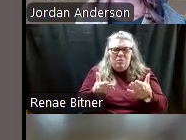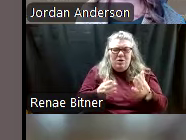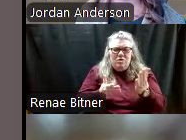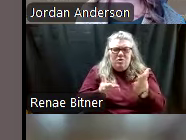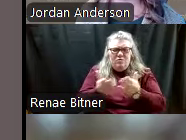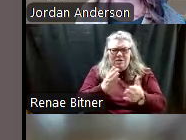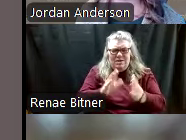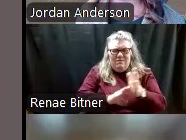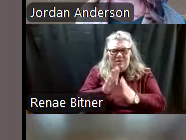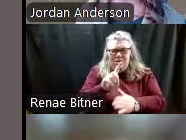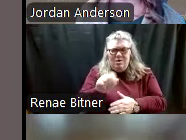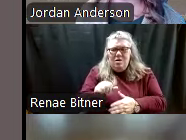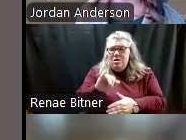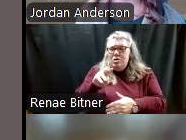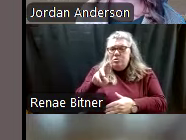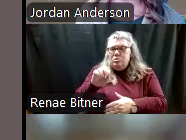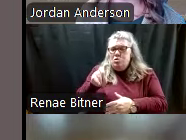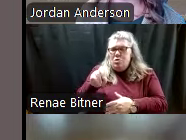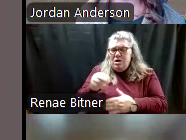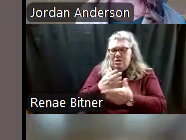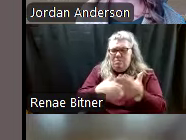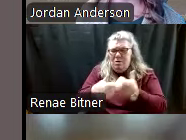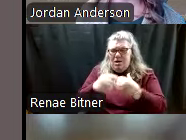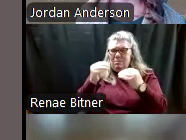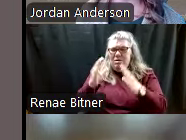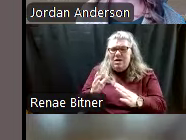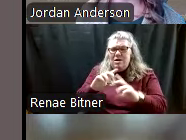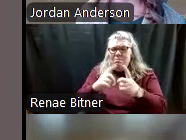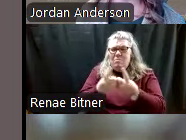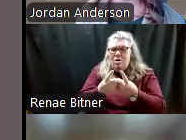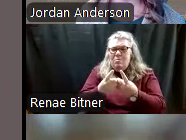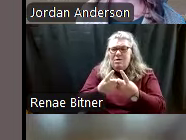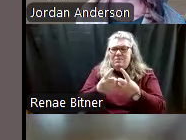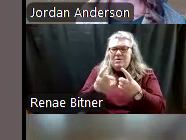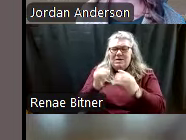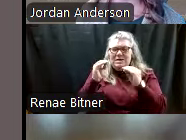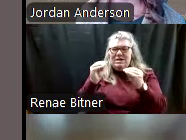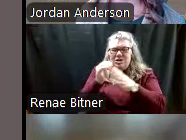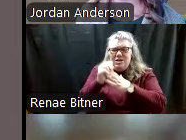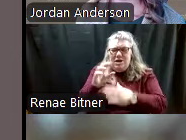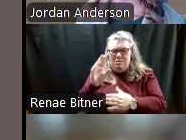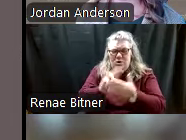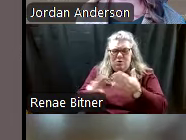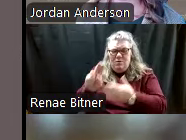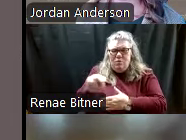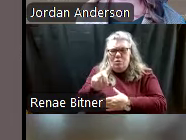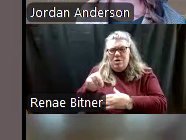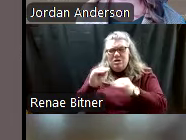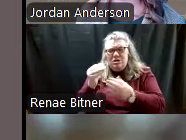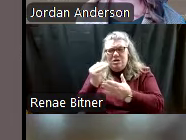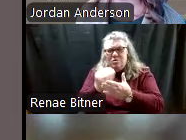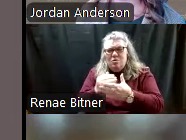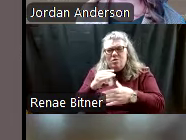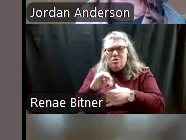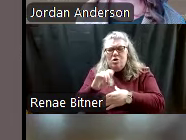state-level role, Jordan is a part-time instructor in the Department of Teaching and Leadership at the University of North Dakota, where she teaches courses in